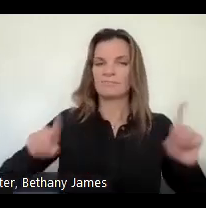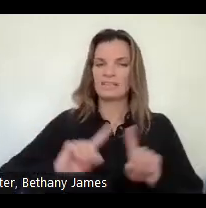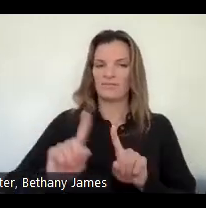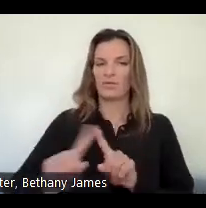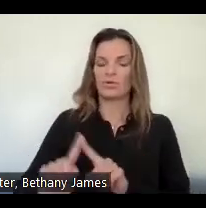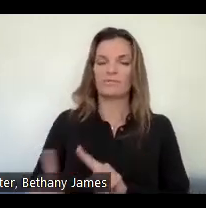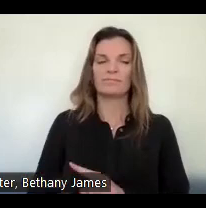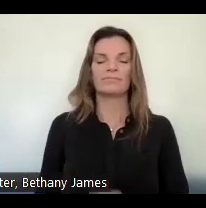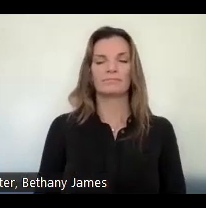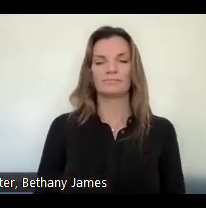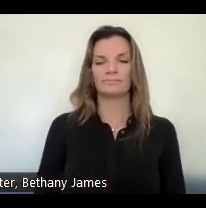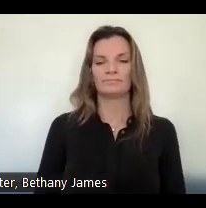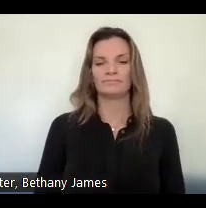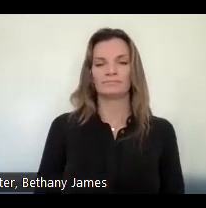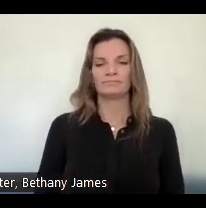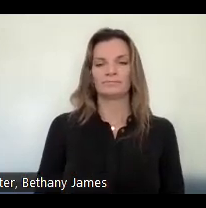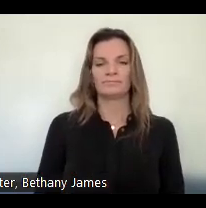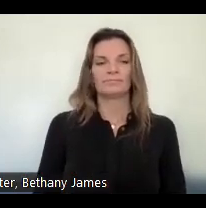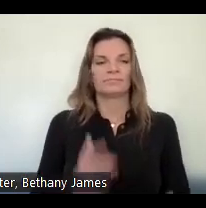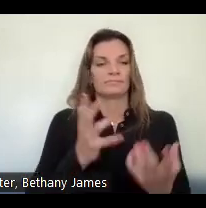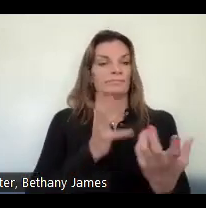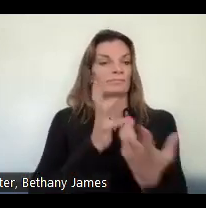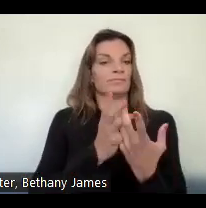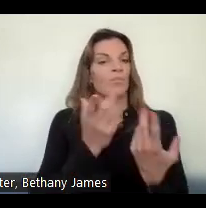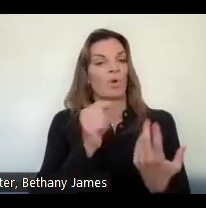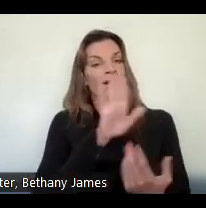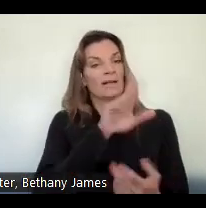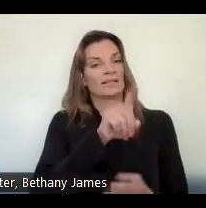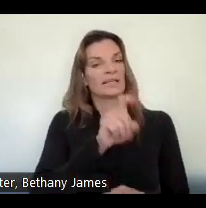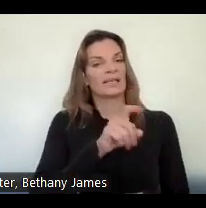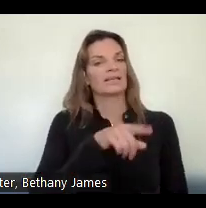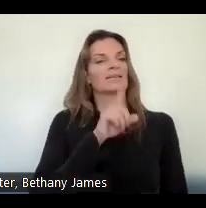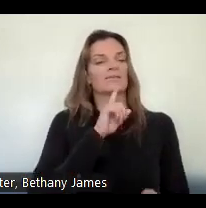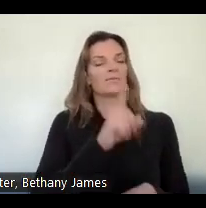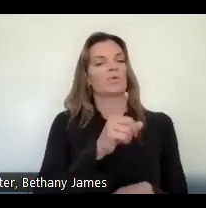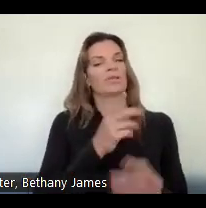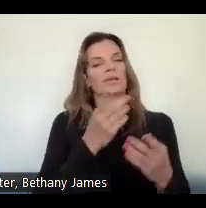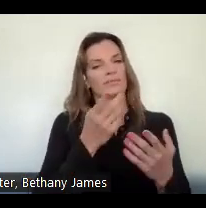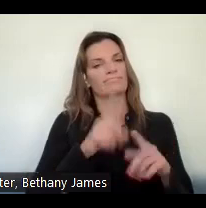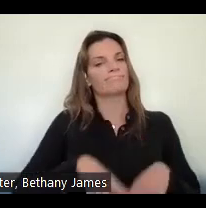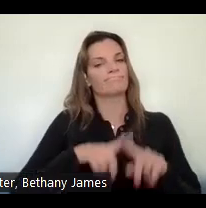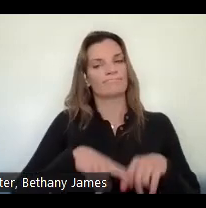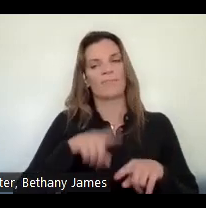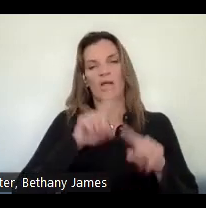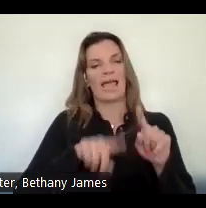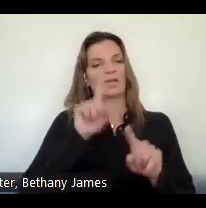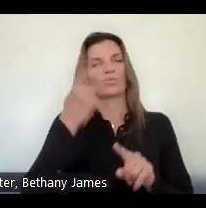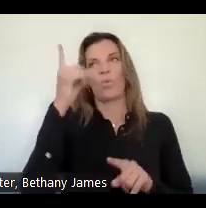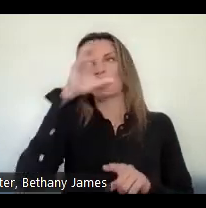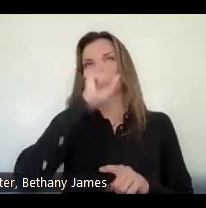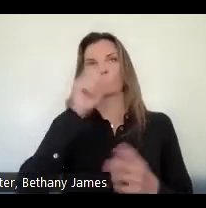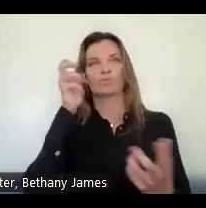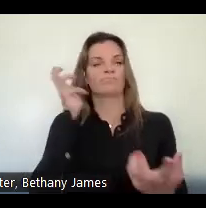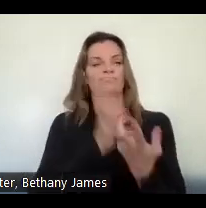comes to accommodations, as the functional limitations cannot be generalized to all individuals with autism or all people